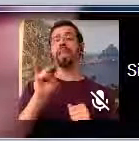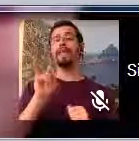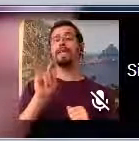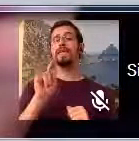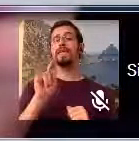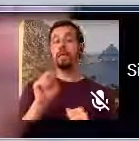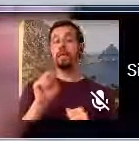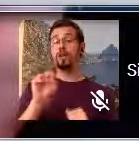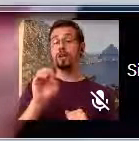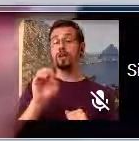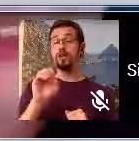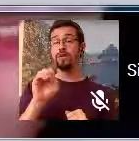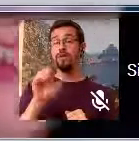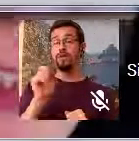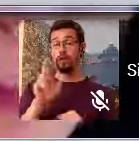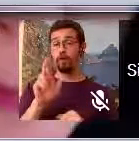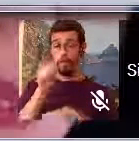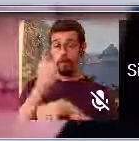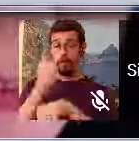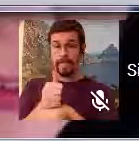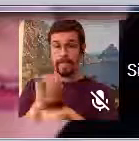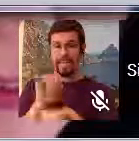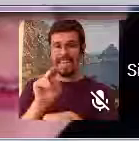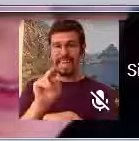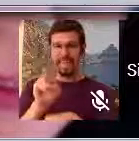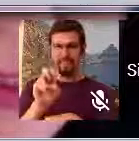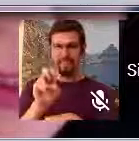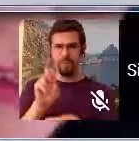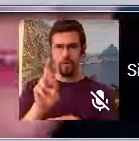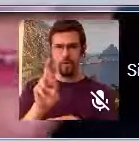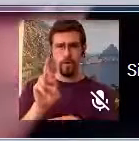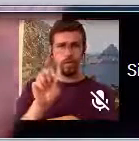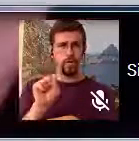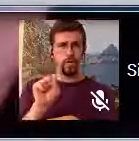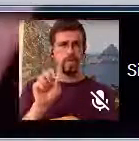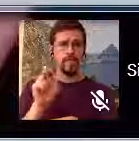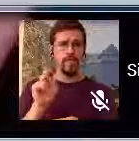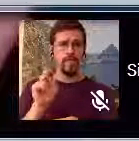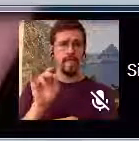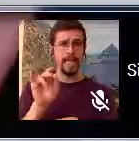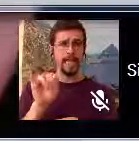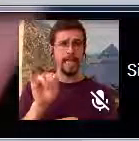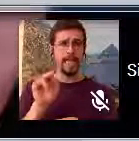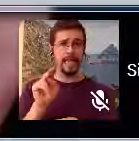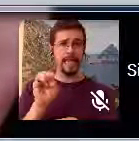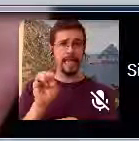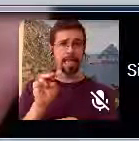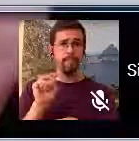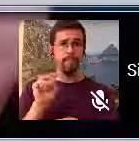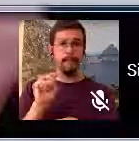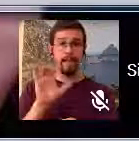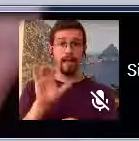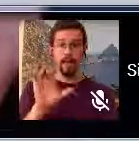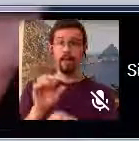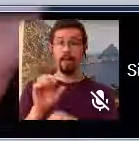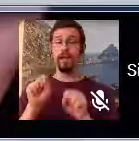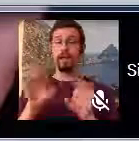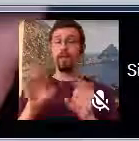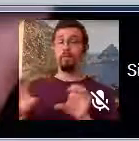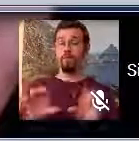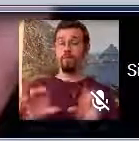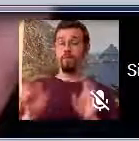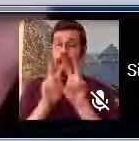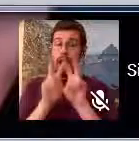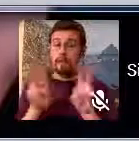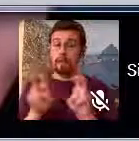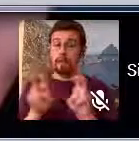on inverse kinematics to perform the analytic computation of avatar joints